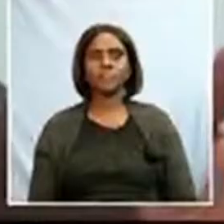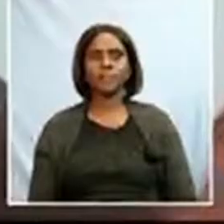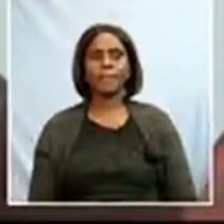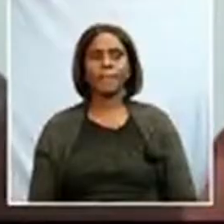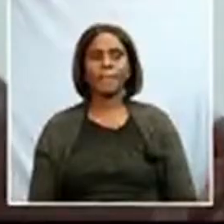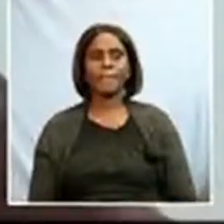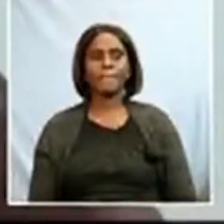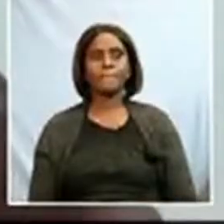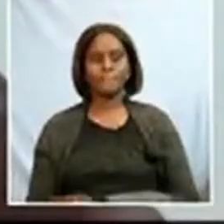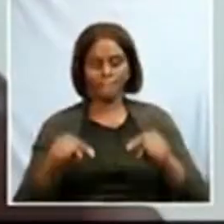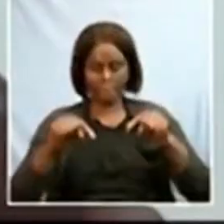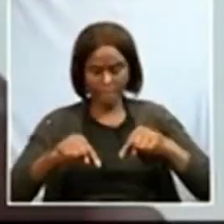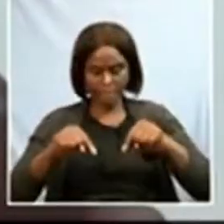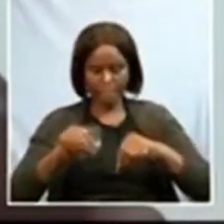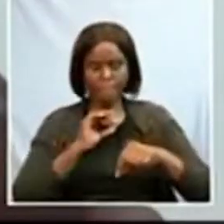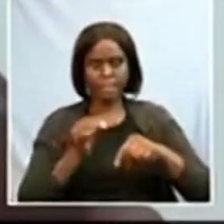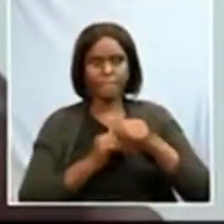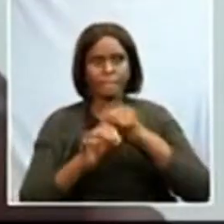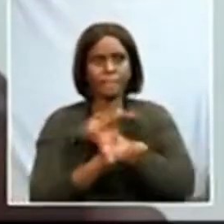Colleagues, this is our country.